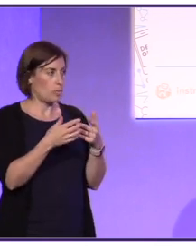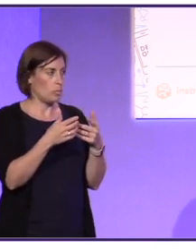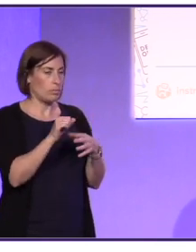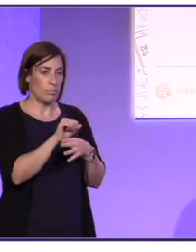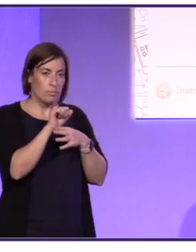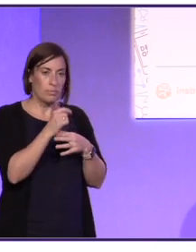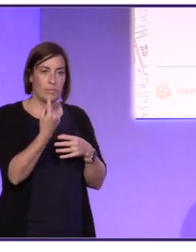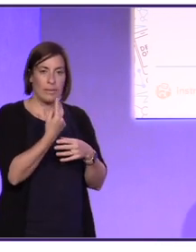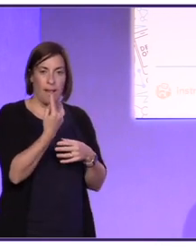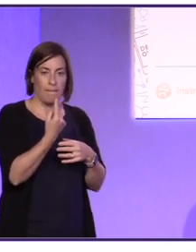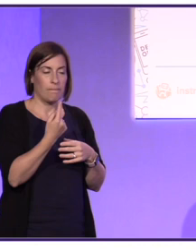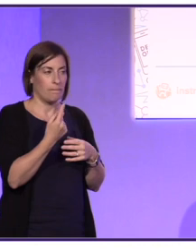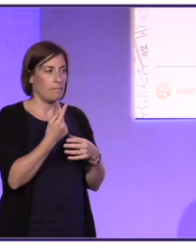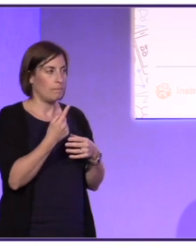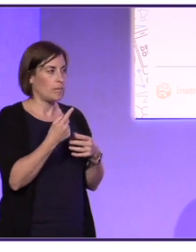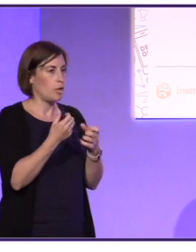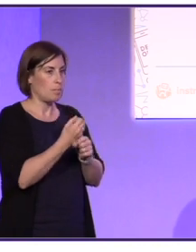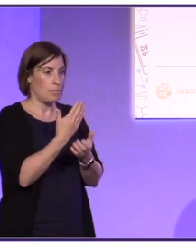procedures.